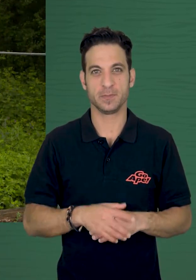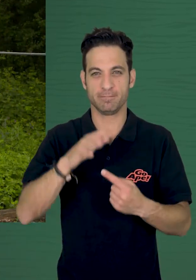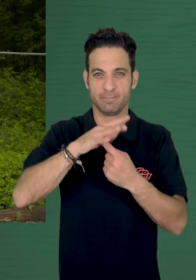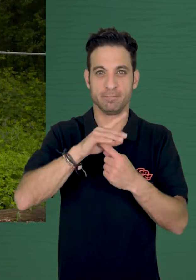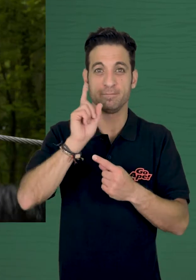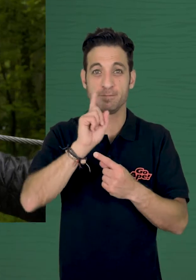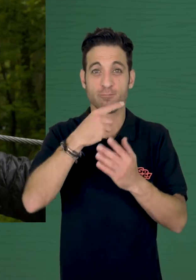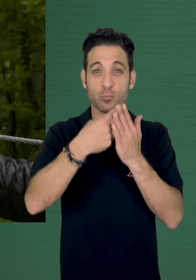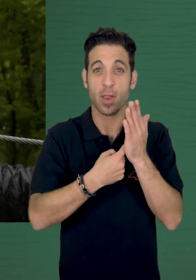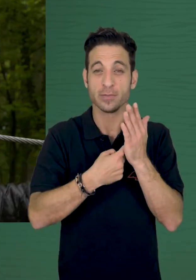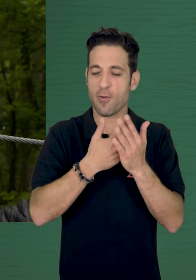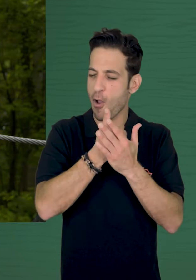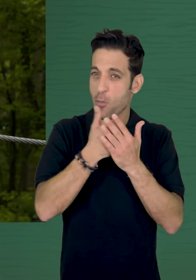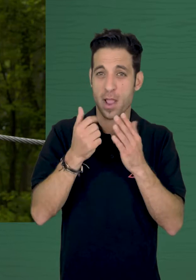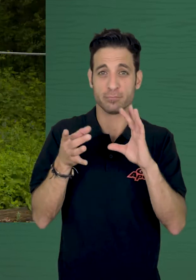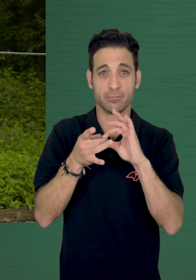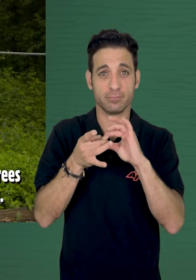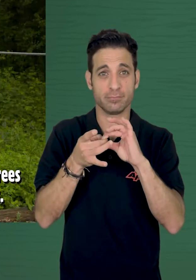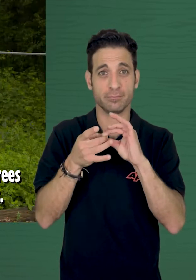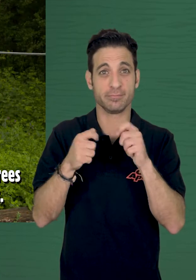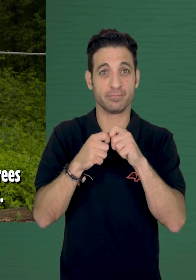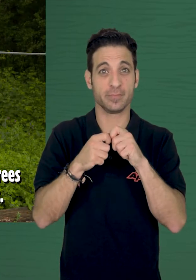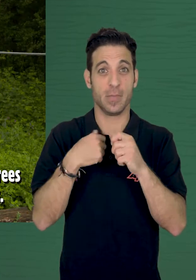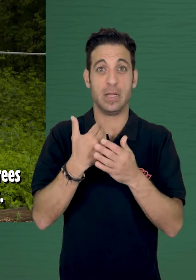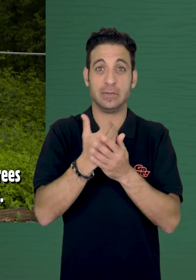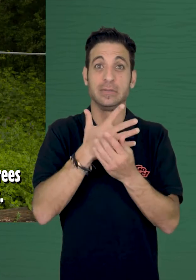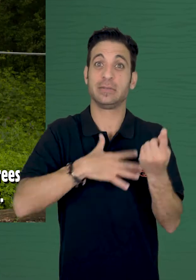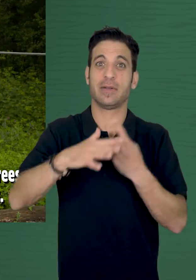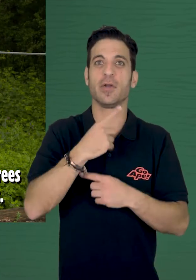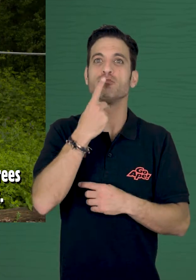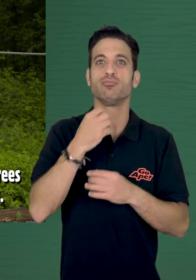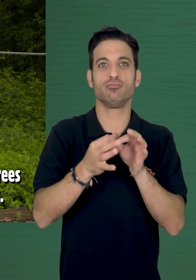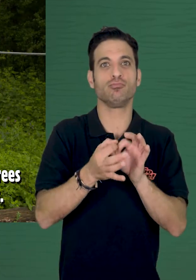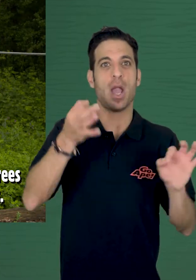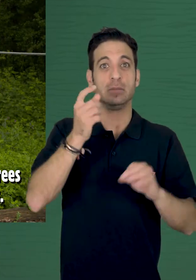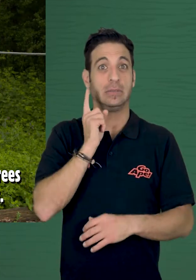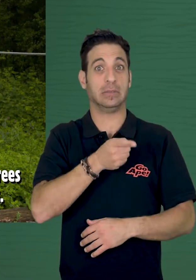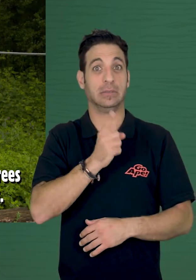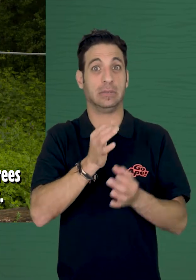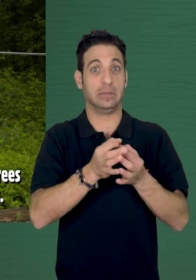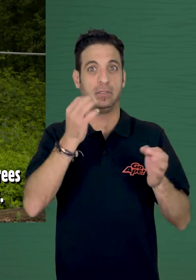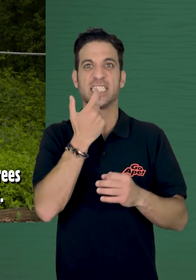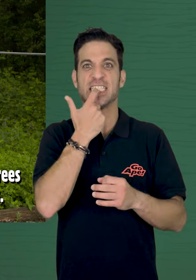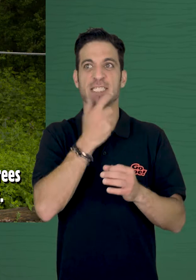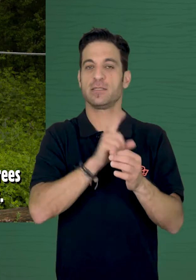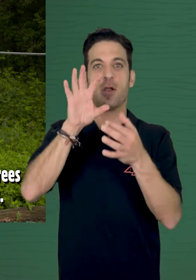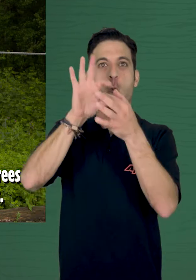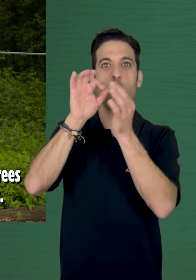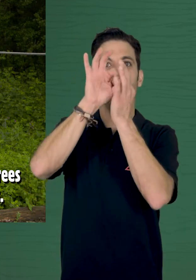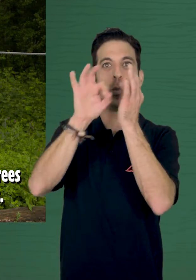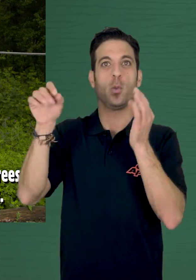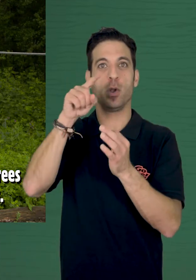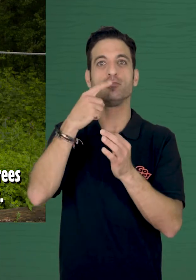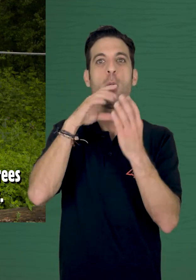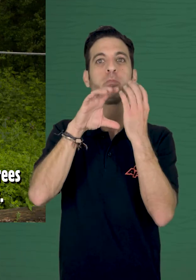So the most important rule is to always stay attached. Our safety system at Go Ape is the red cables going around the trees and between the steel